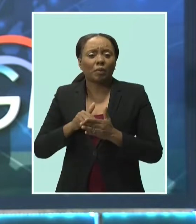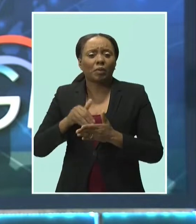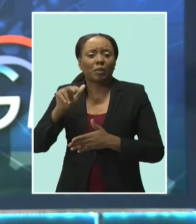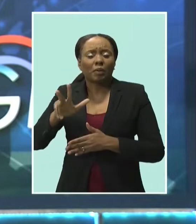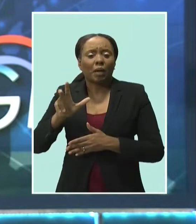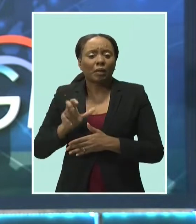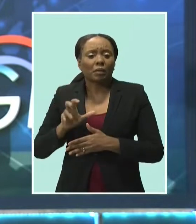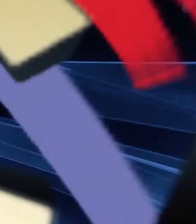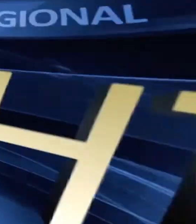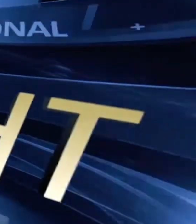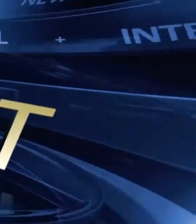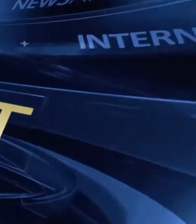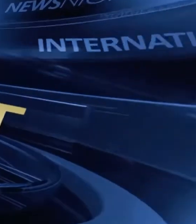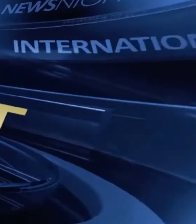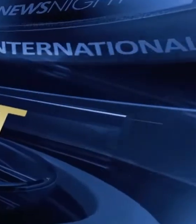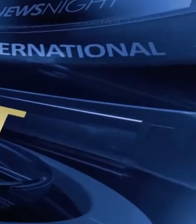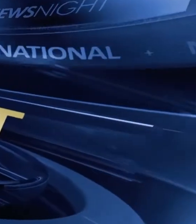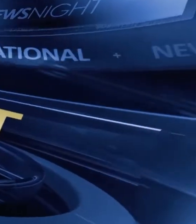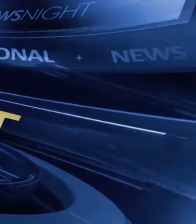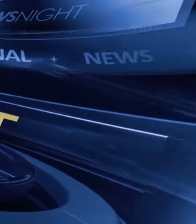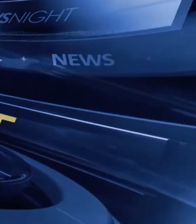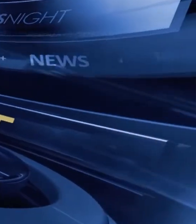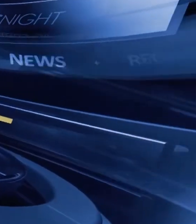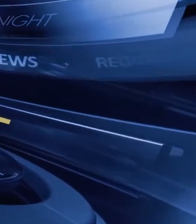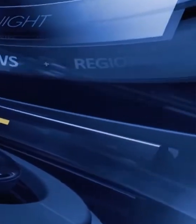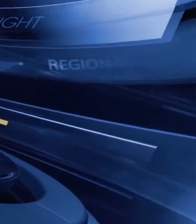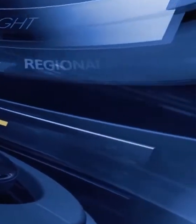4,309 families.